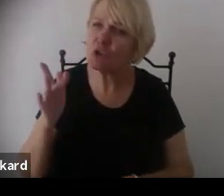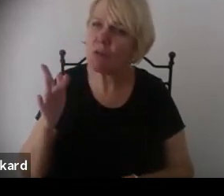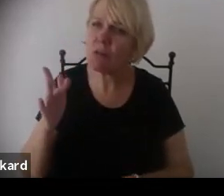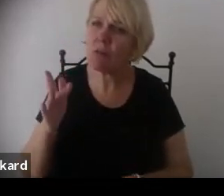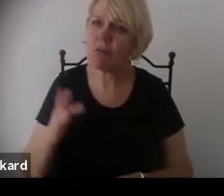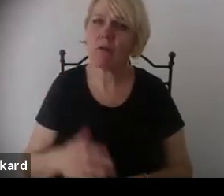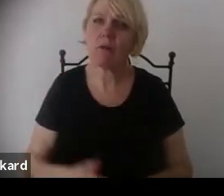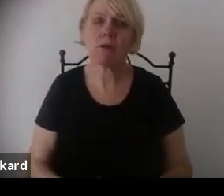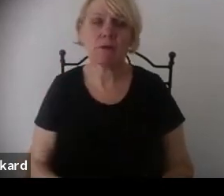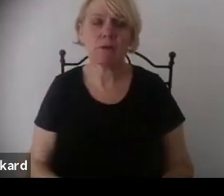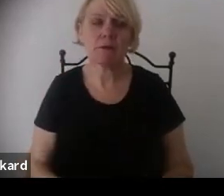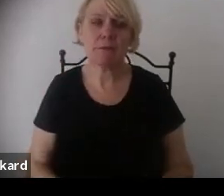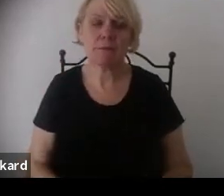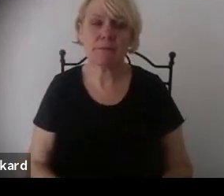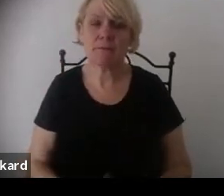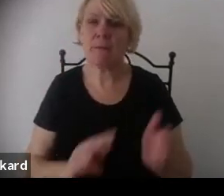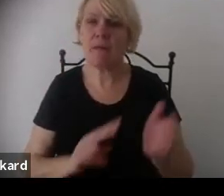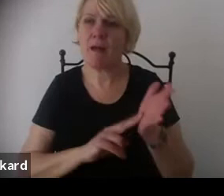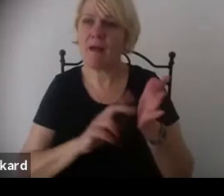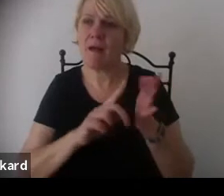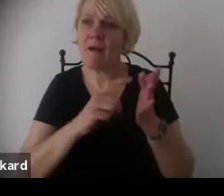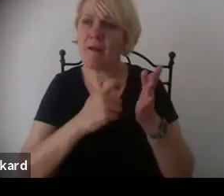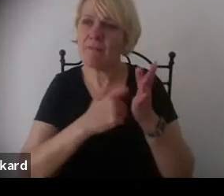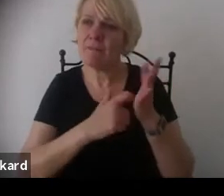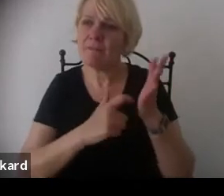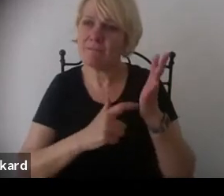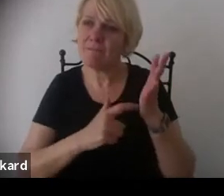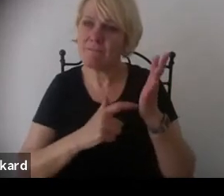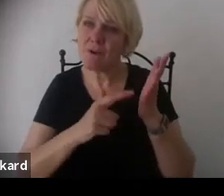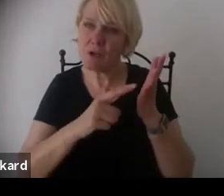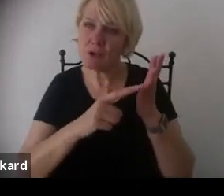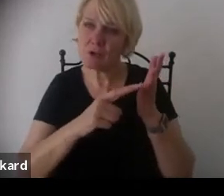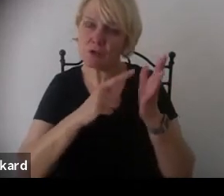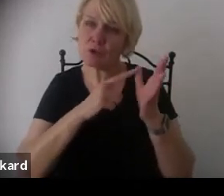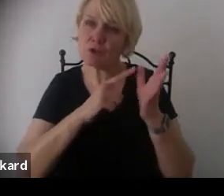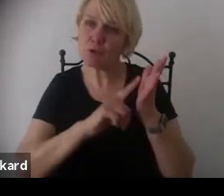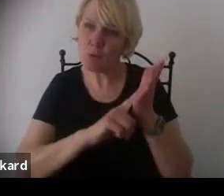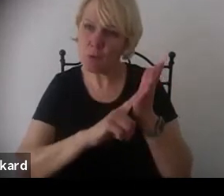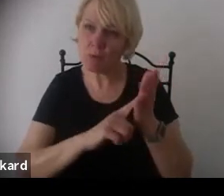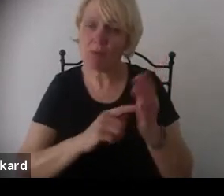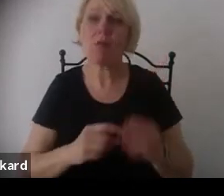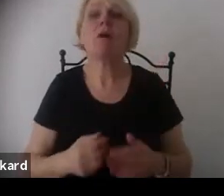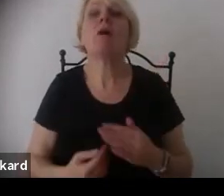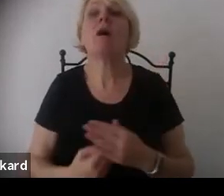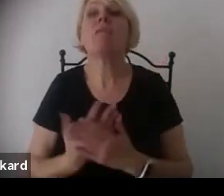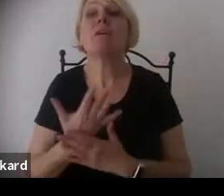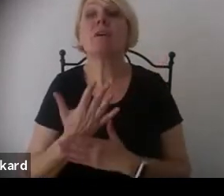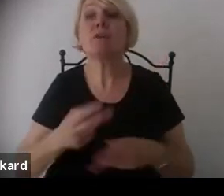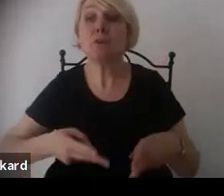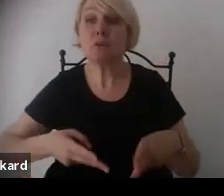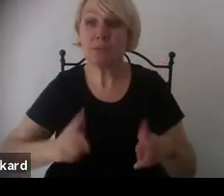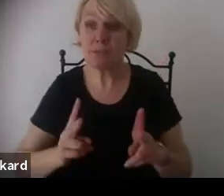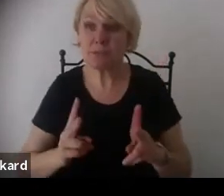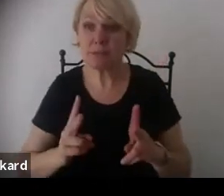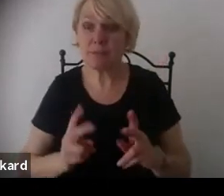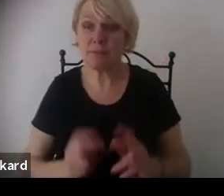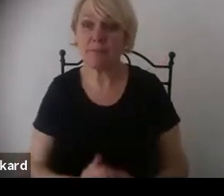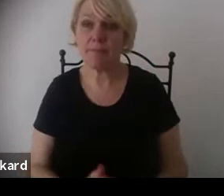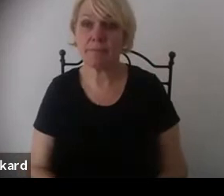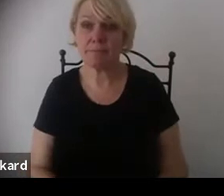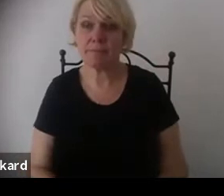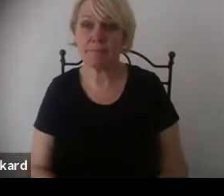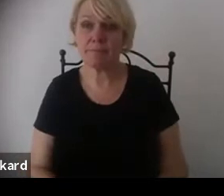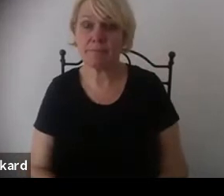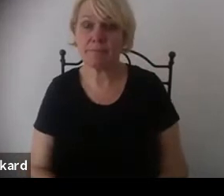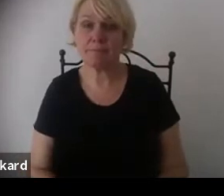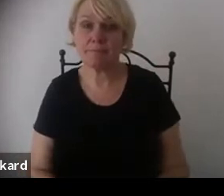already talked quite extensively about, and we have got a new system in place to do that.